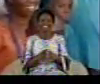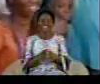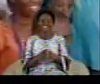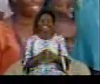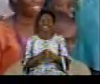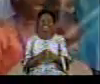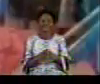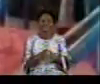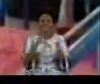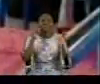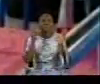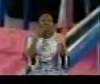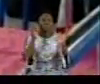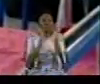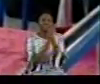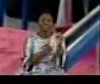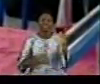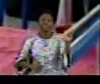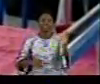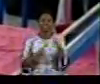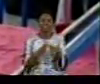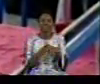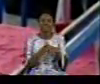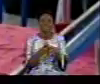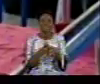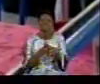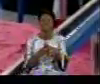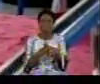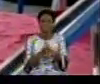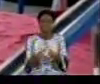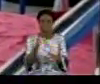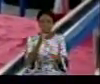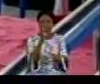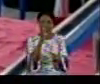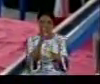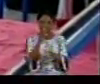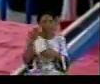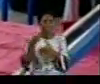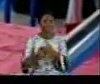praise the lord mommy now